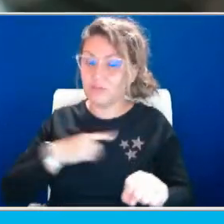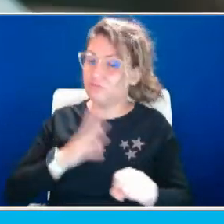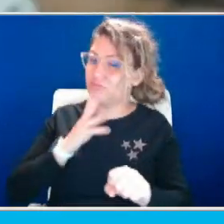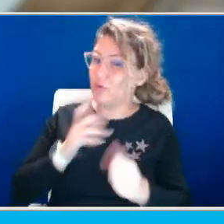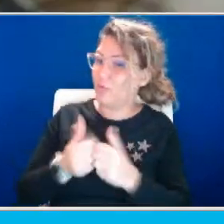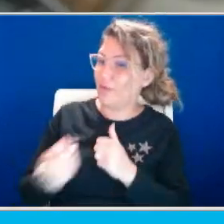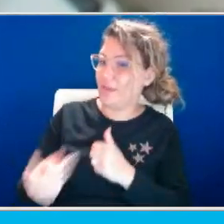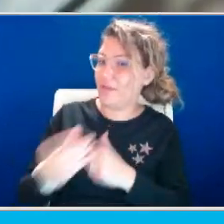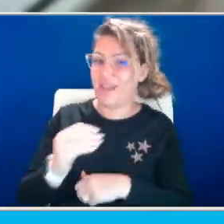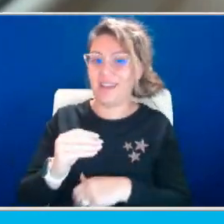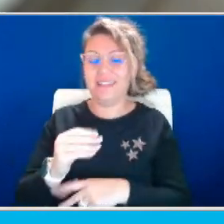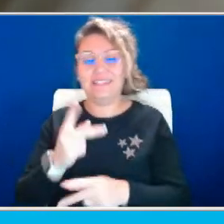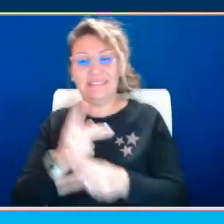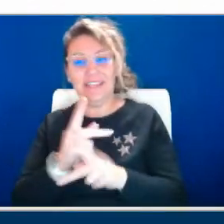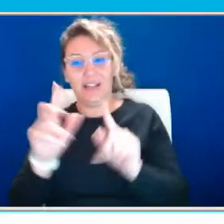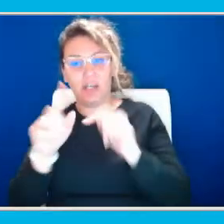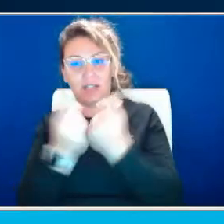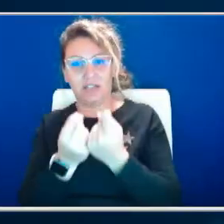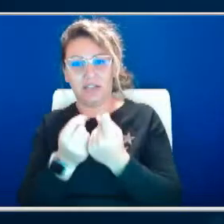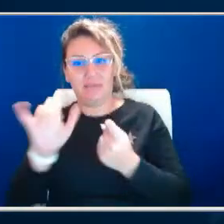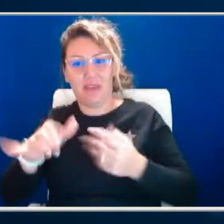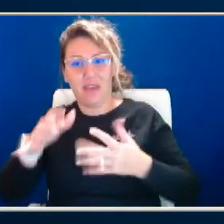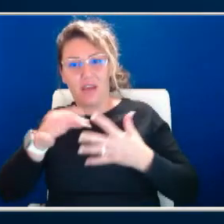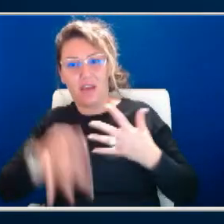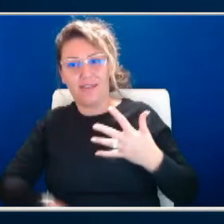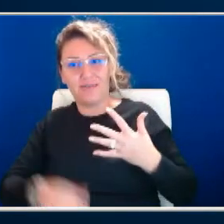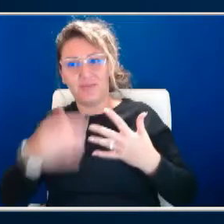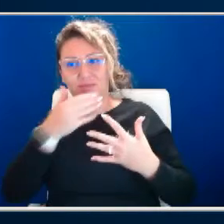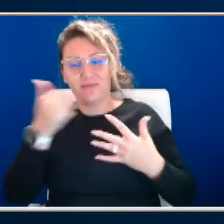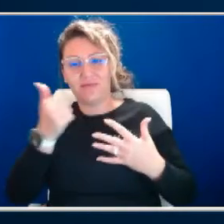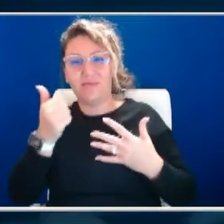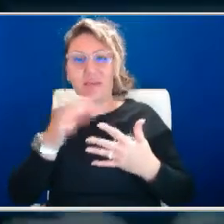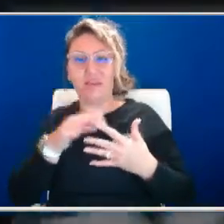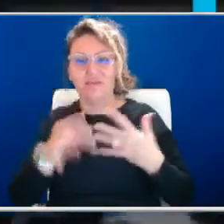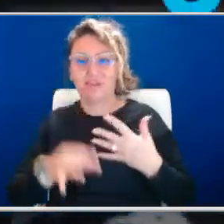team about why this option was the right choice. Tuesday at 8.